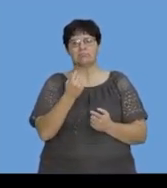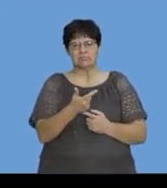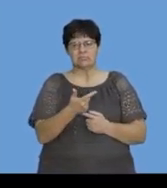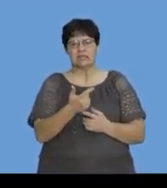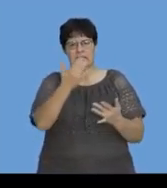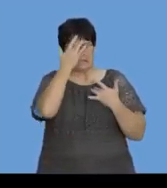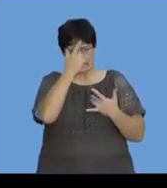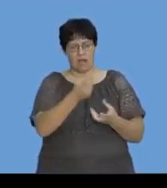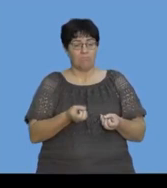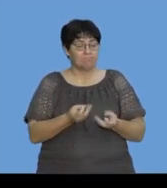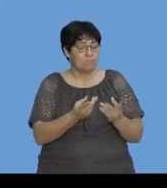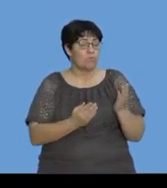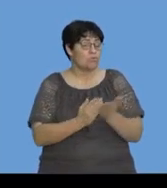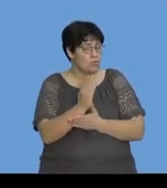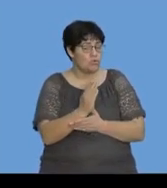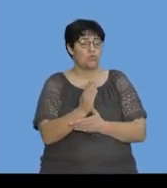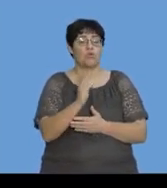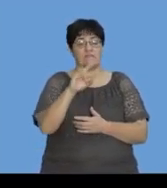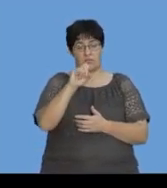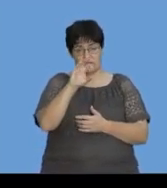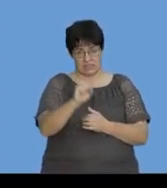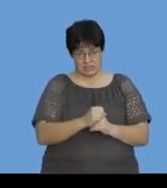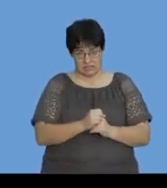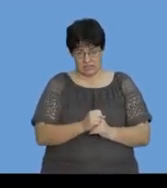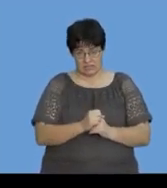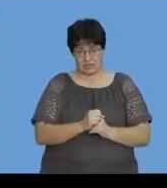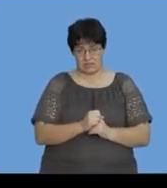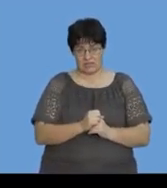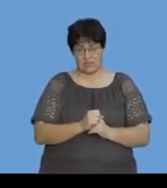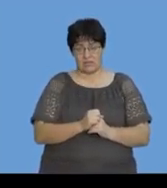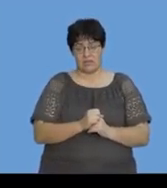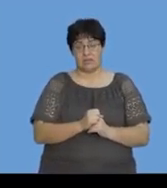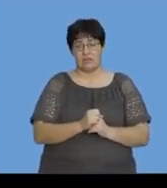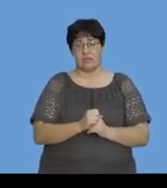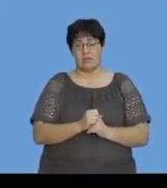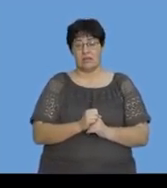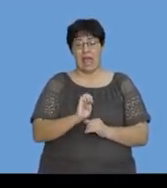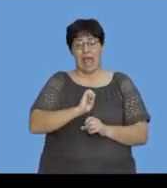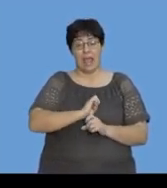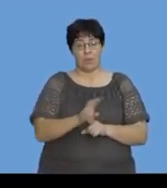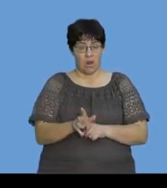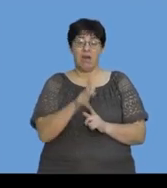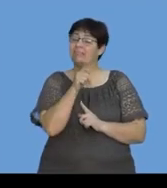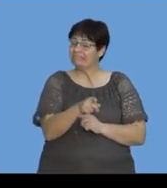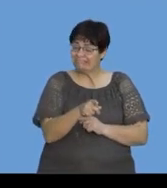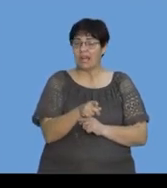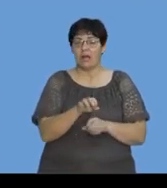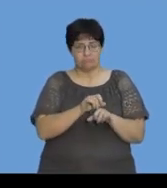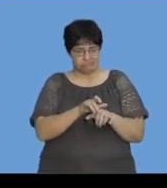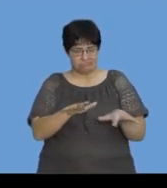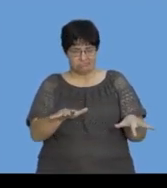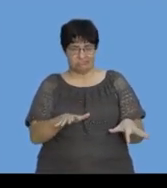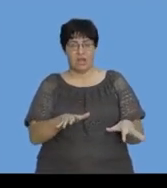deadly disease caused by a virus. That's important because how do we treat viruses, etc.? Ebola